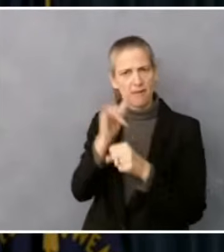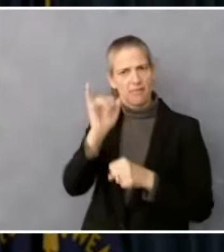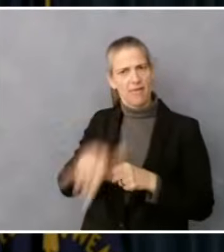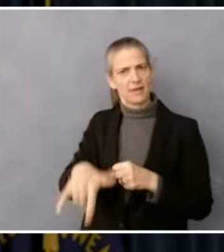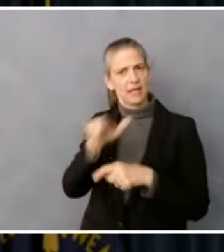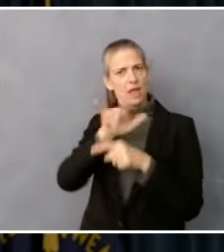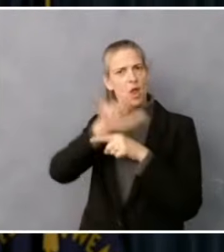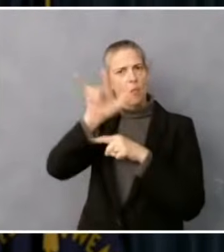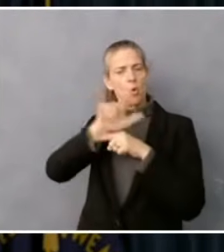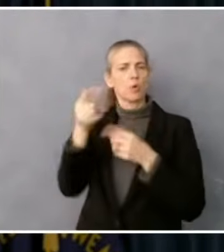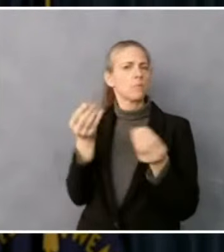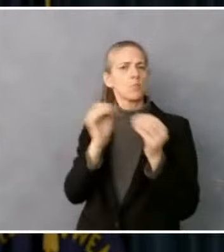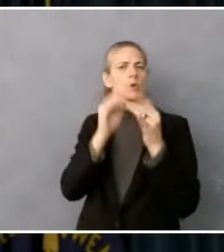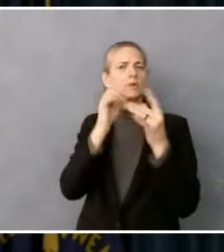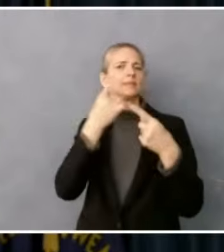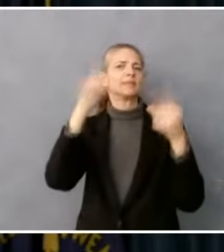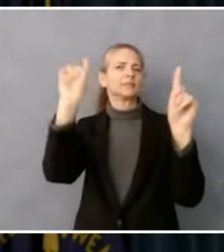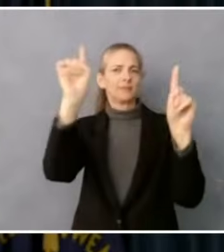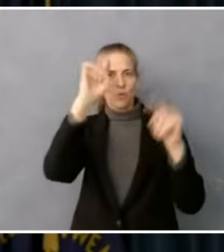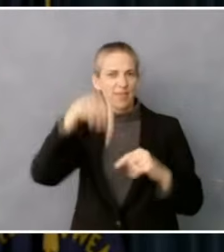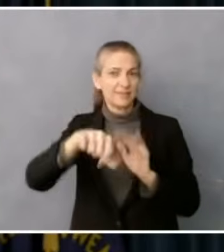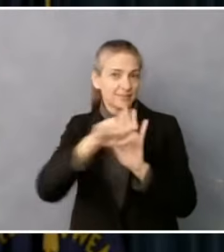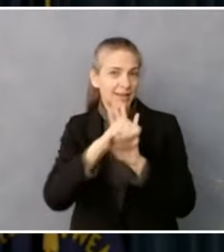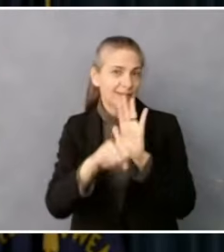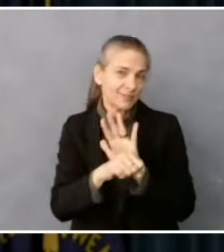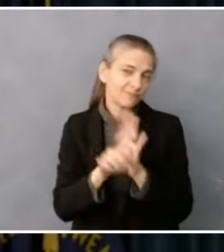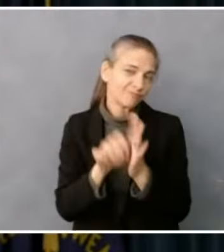welcoming success for our state.